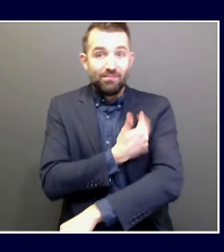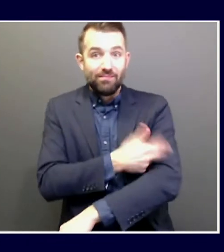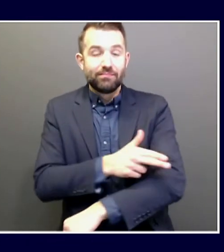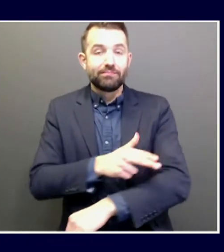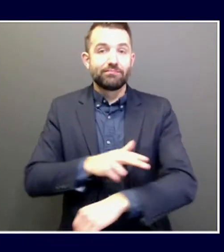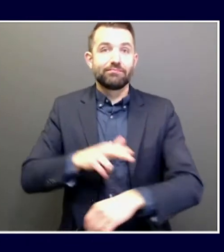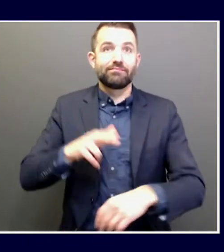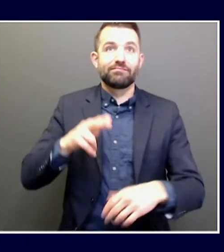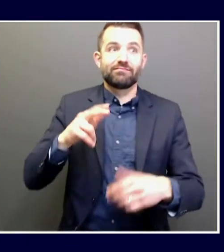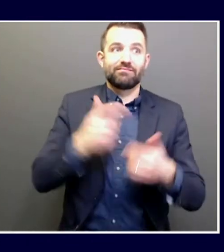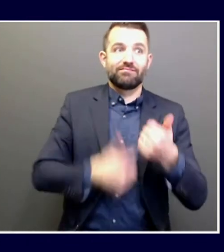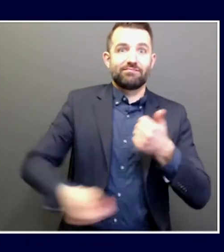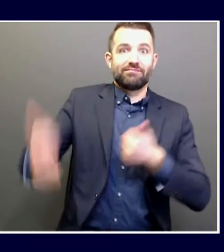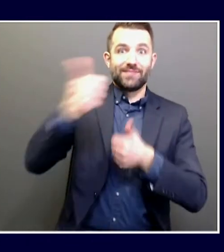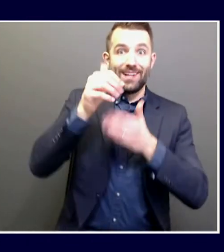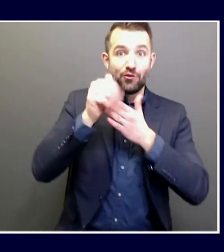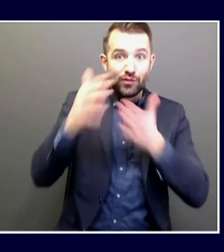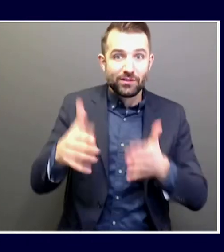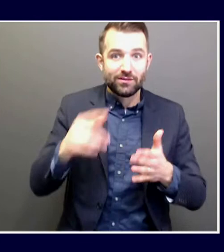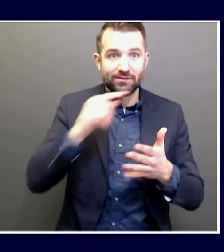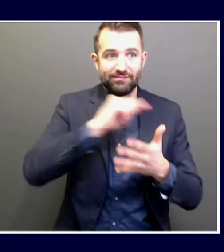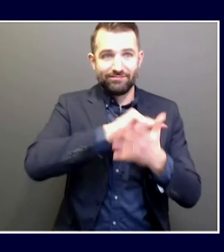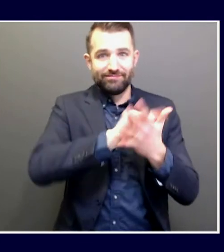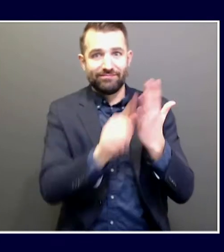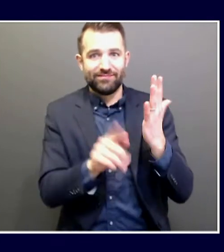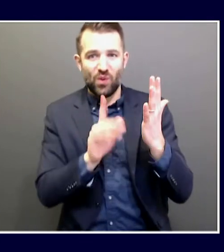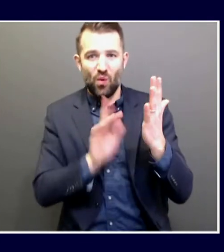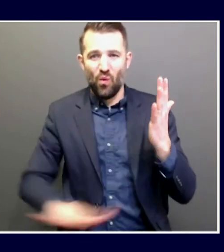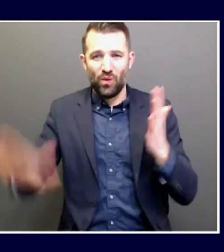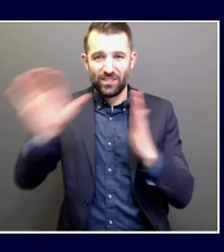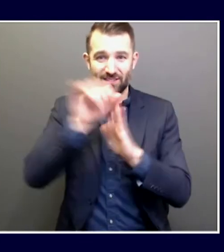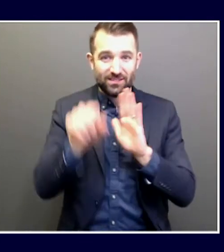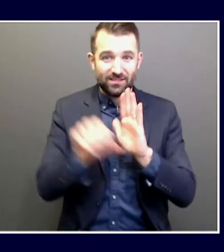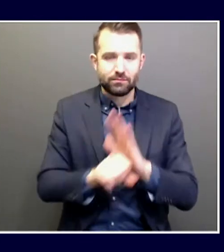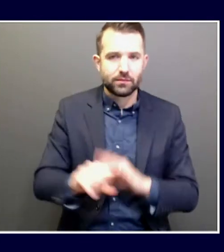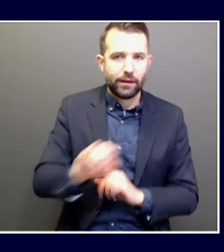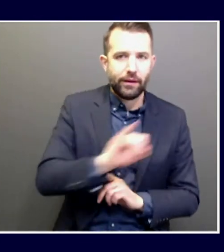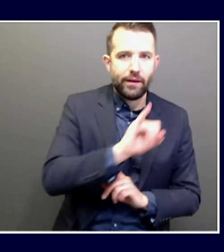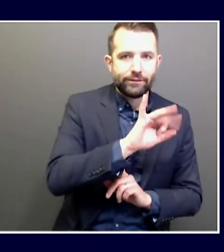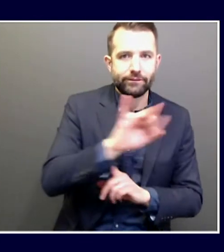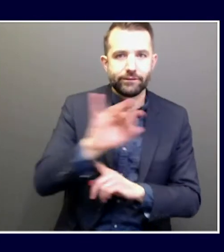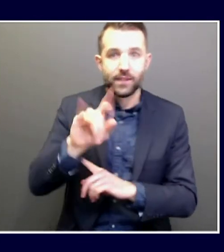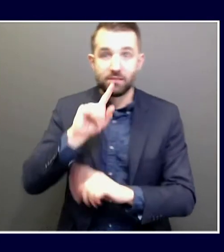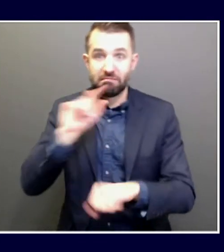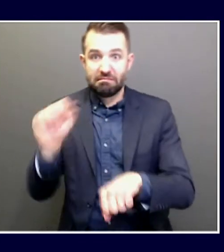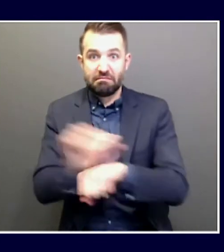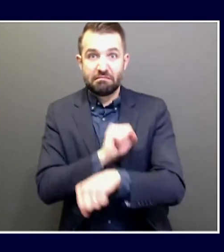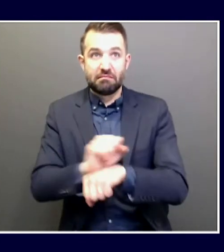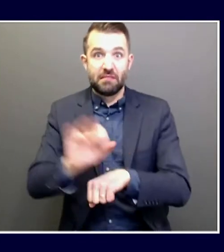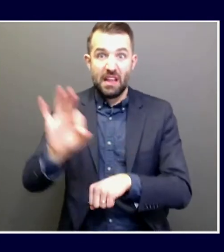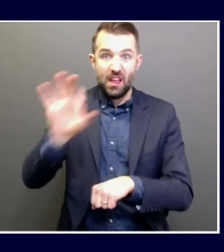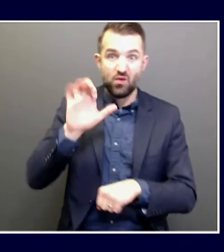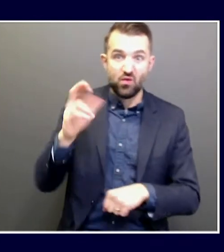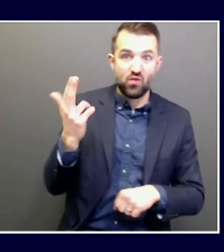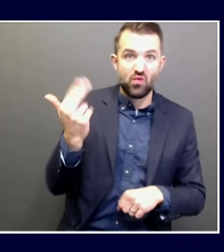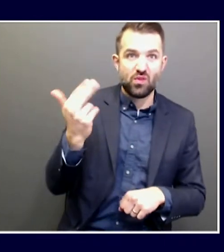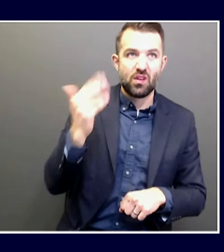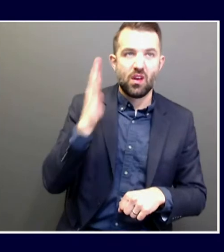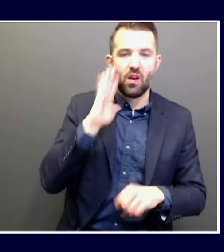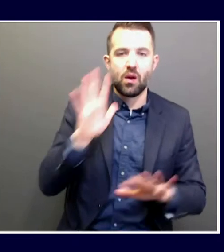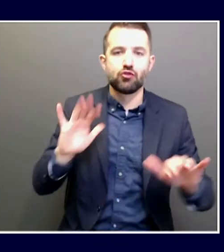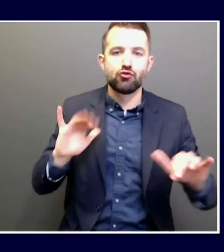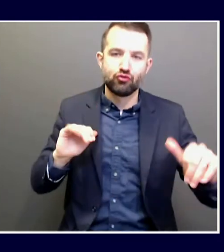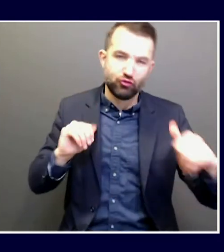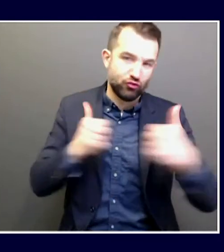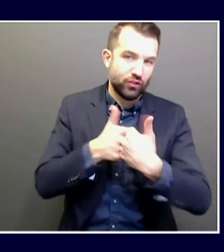the state. That would be a challenge at that number, but we are working with hospitals every single day to make sure that to the extent that